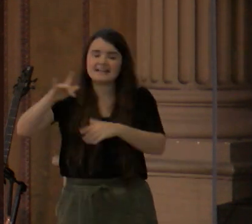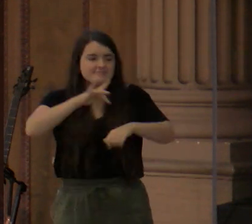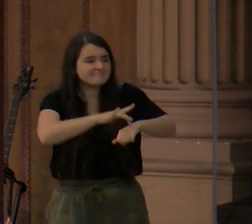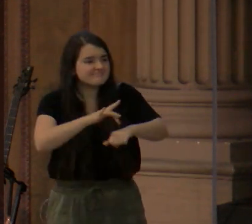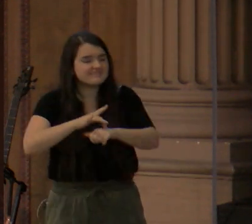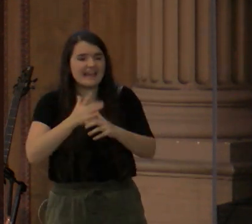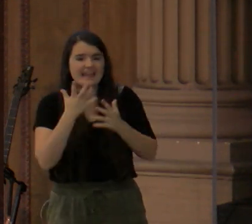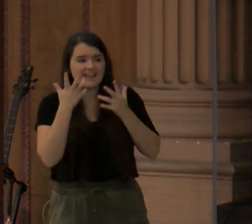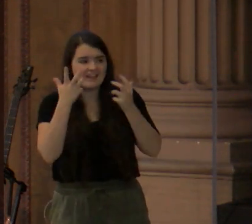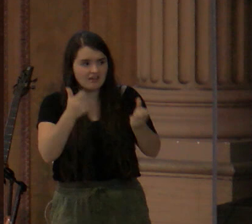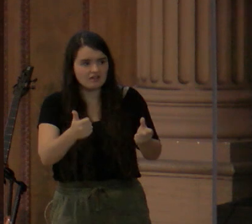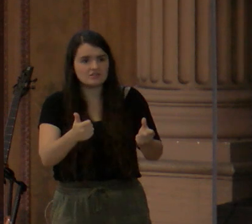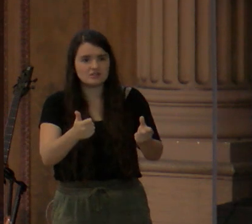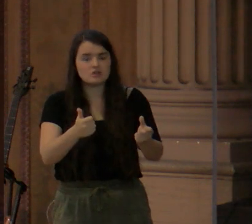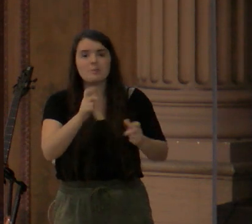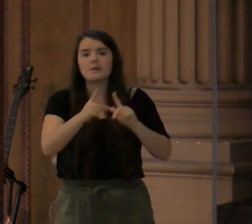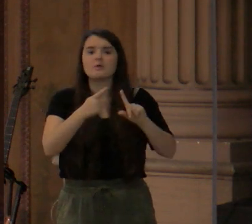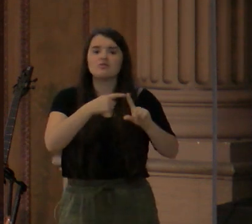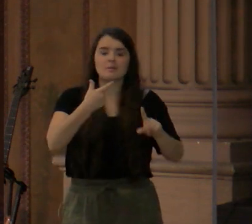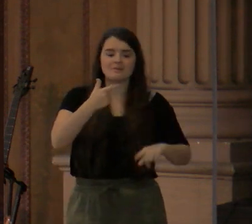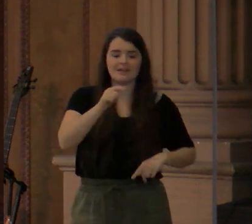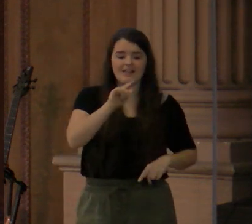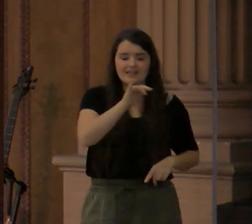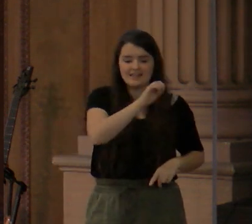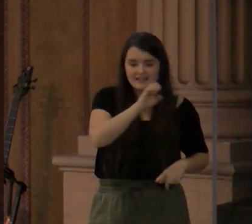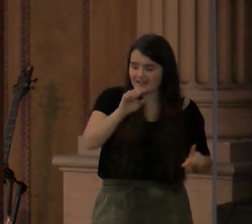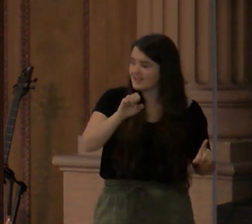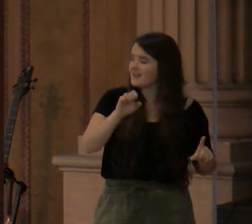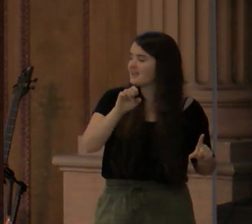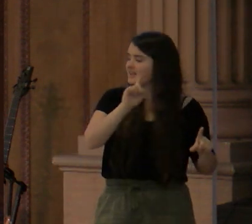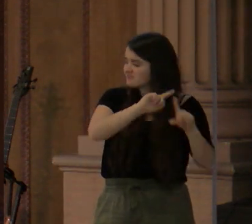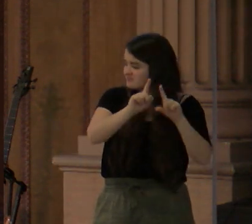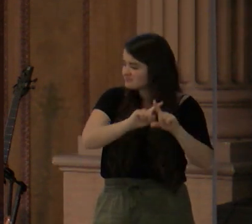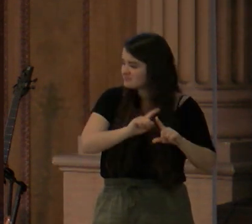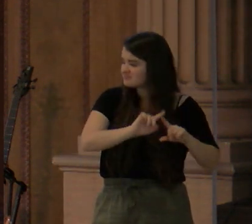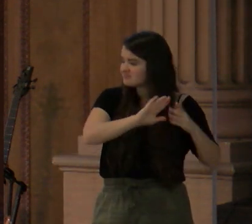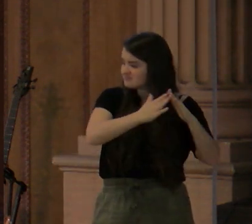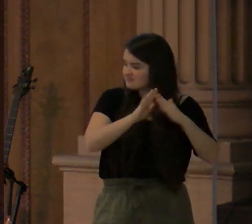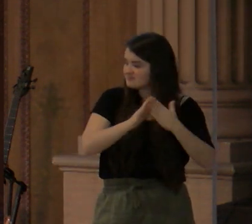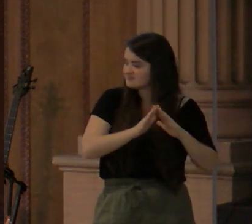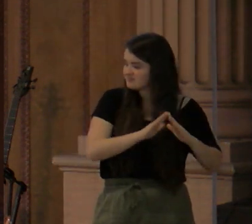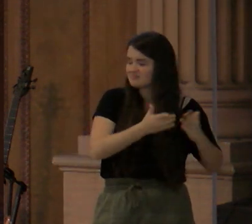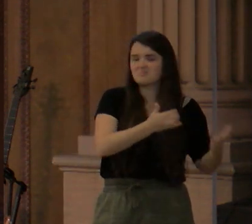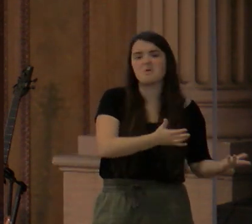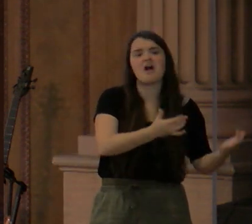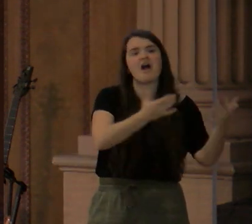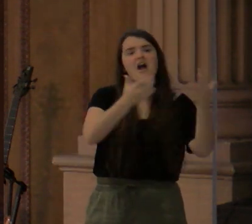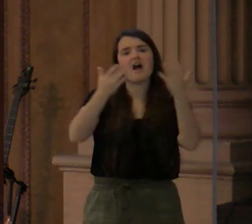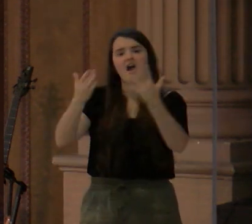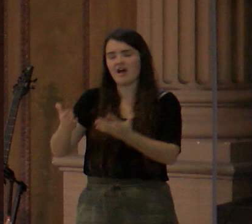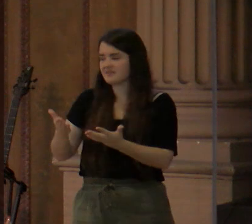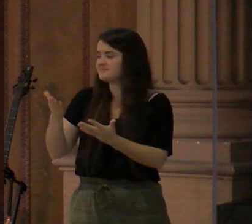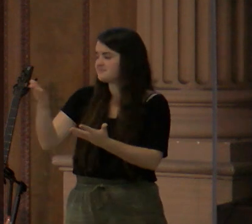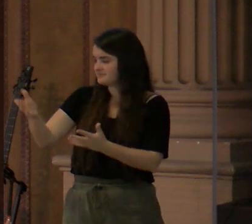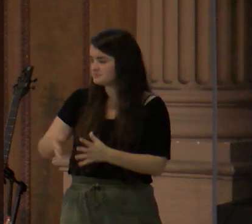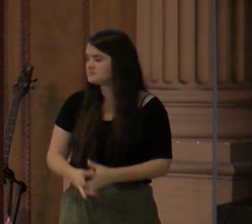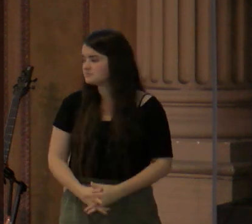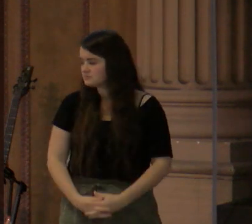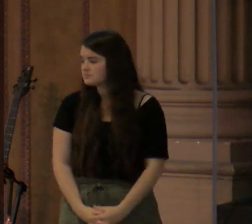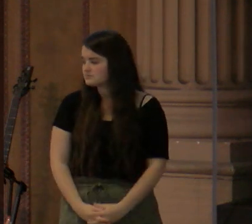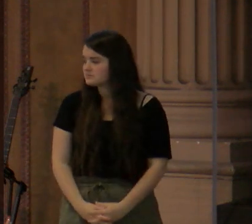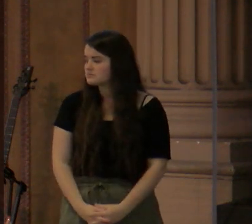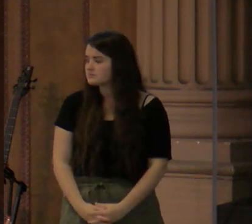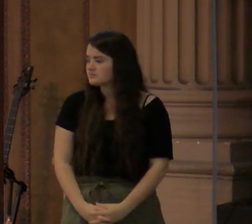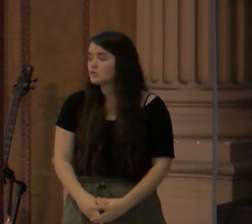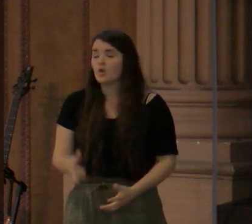and the Decapolis, and from Jerusalem and Judea, and from beyond the Jordan. So Jesus goes out and he starts declaring the good news